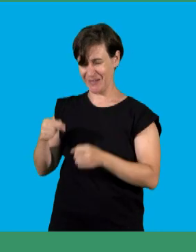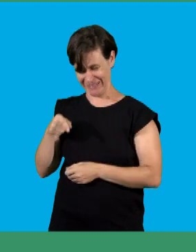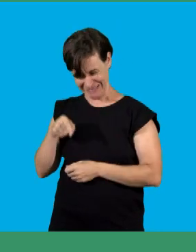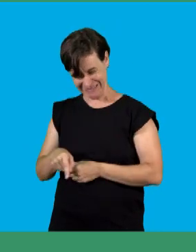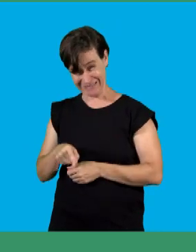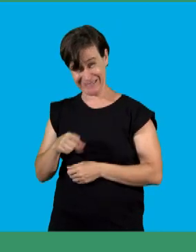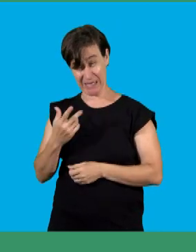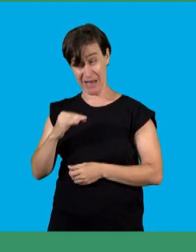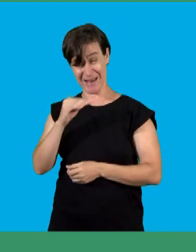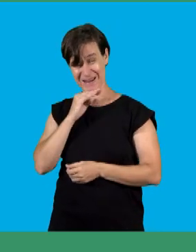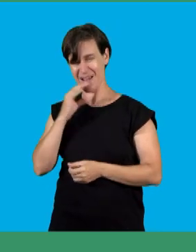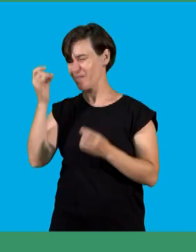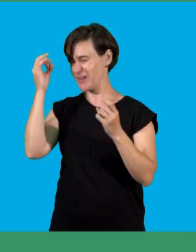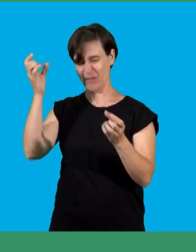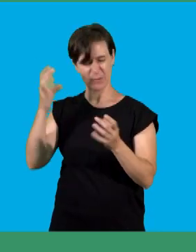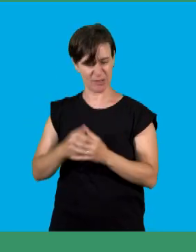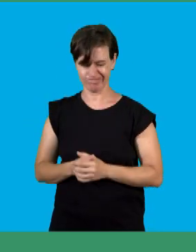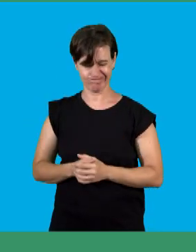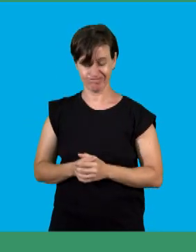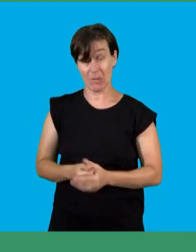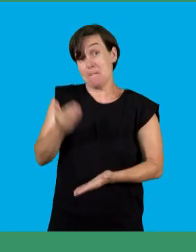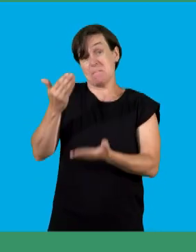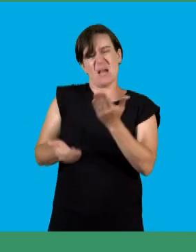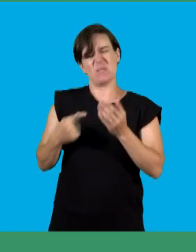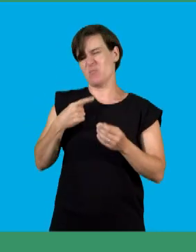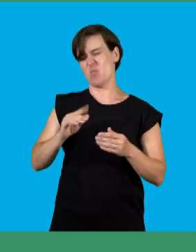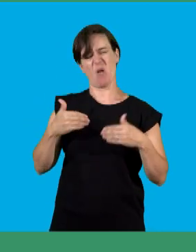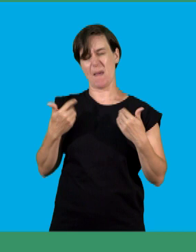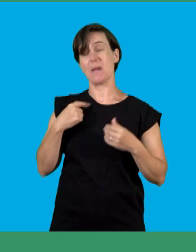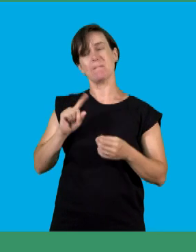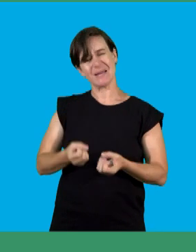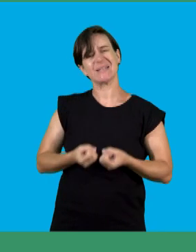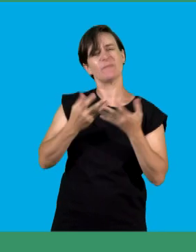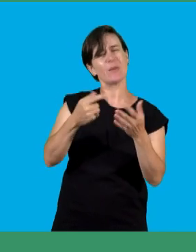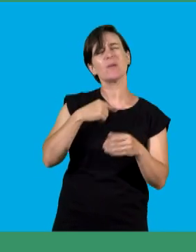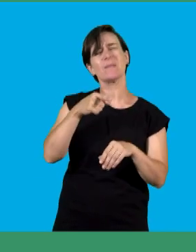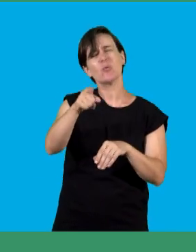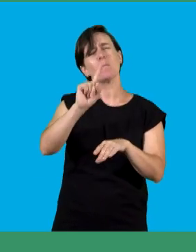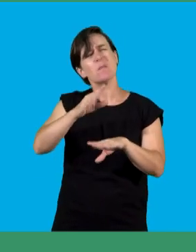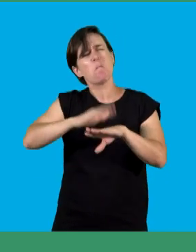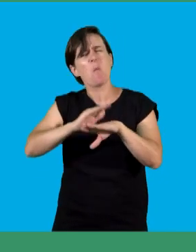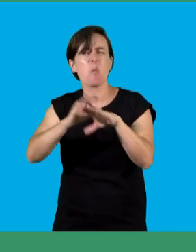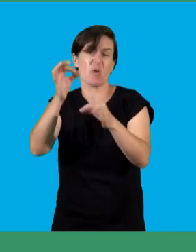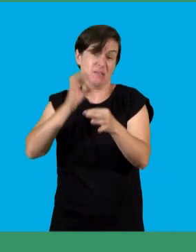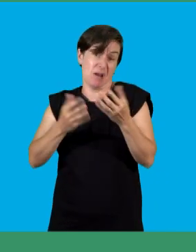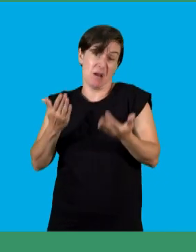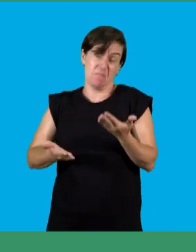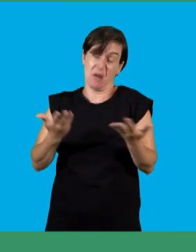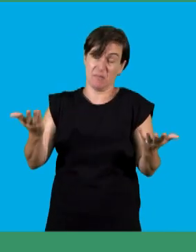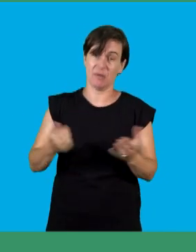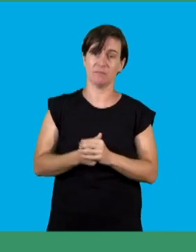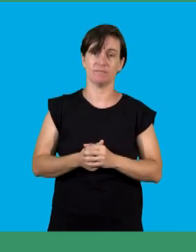happy, we're going to give them back the questionnaire to say, no, we are not happy. Please, we need a further explanation